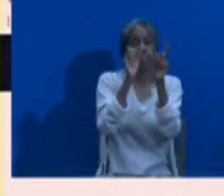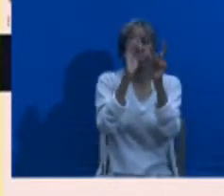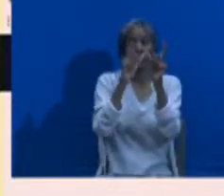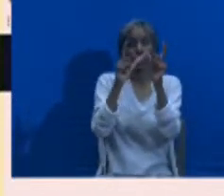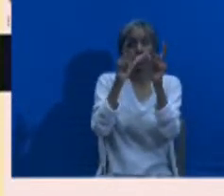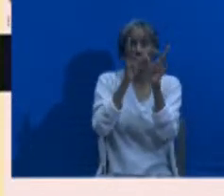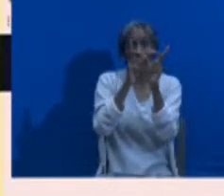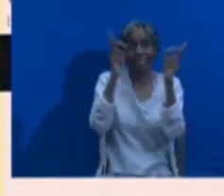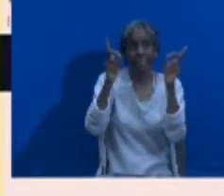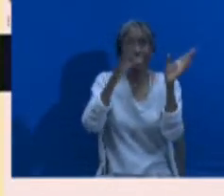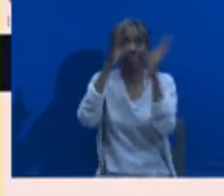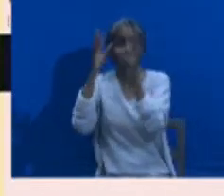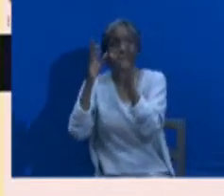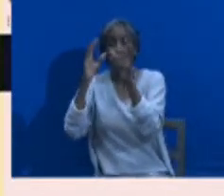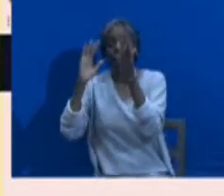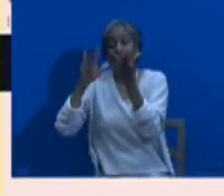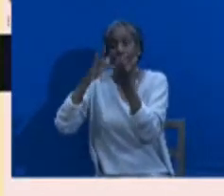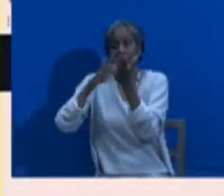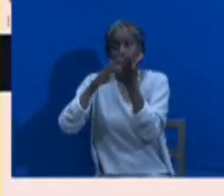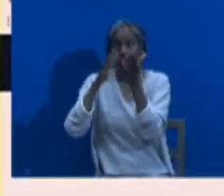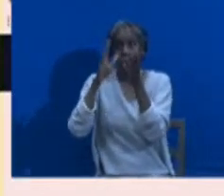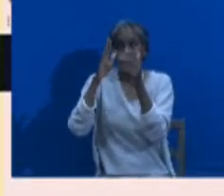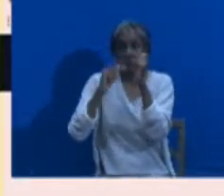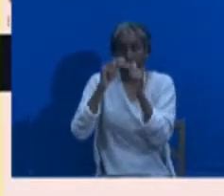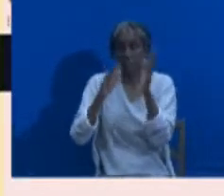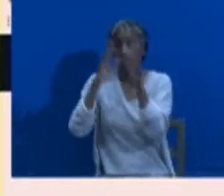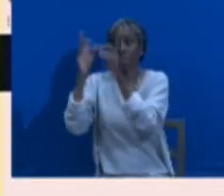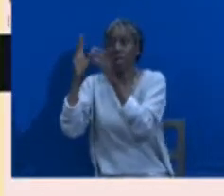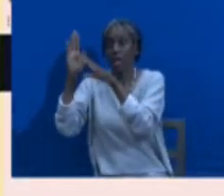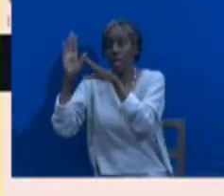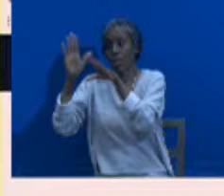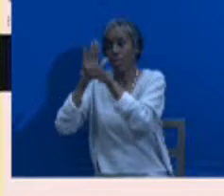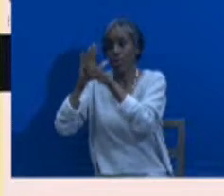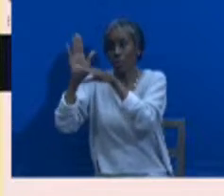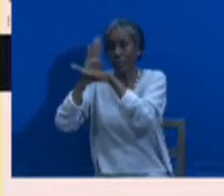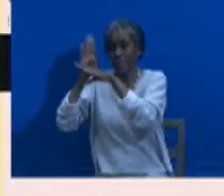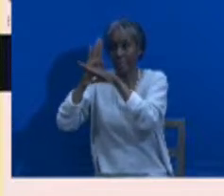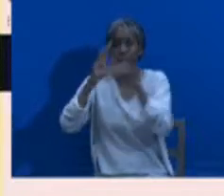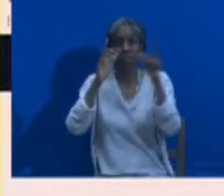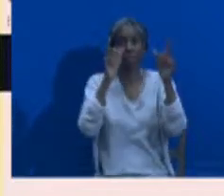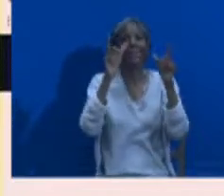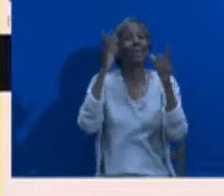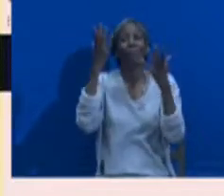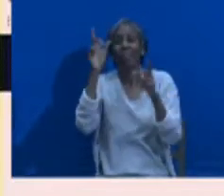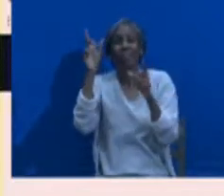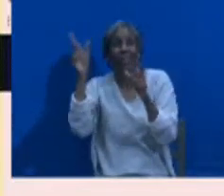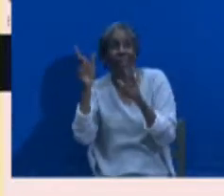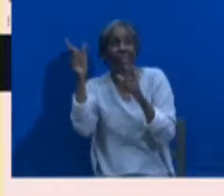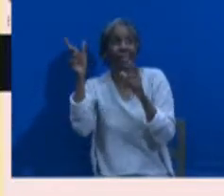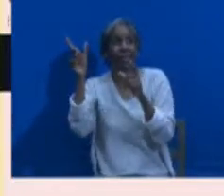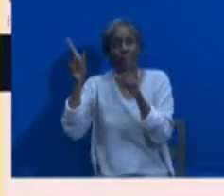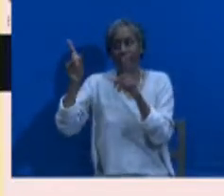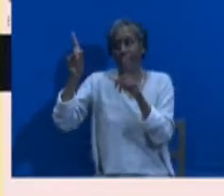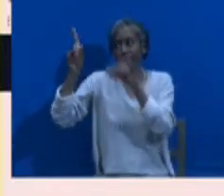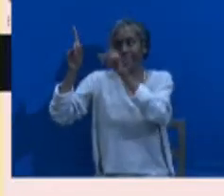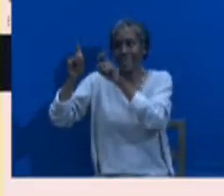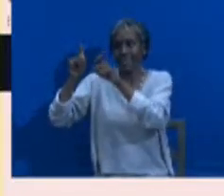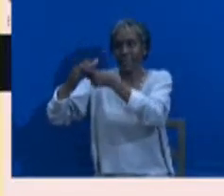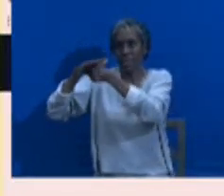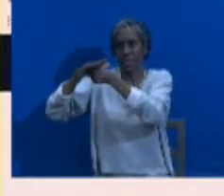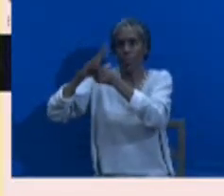status, medical facilities locator, and local businesses. At some point, we will probably be adding testing sites as